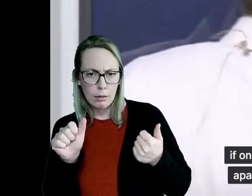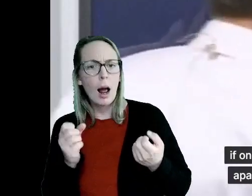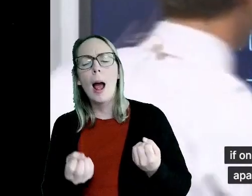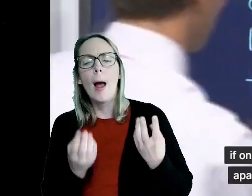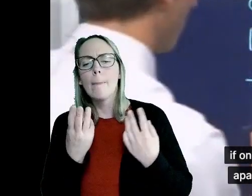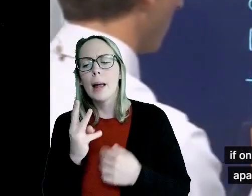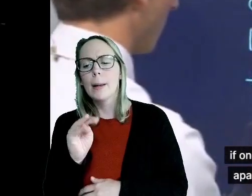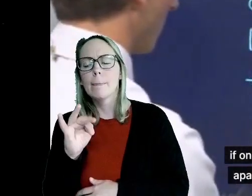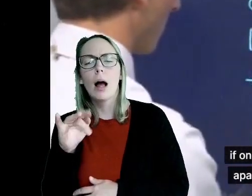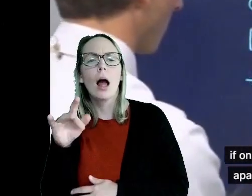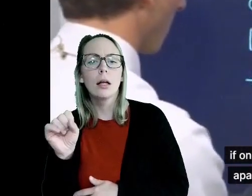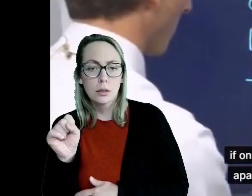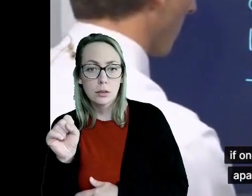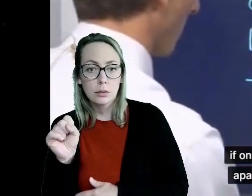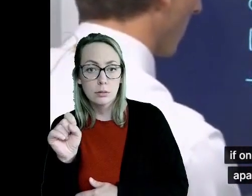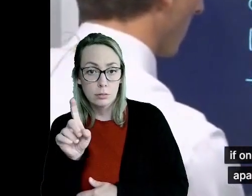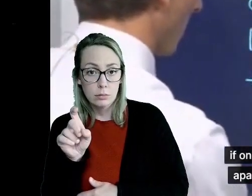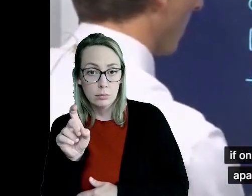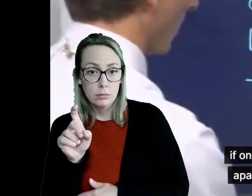in miles?